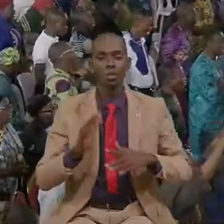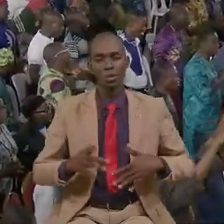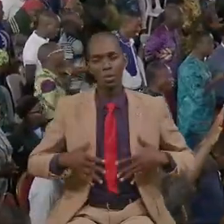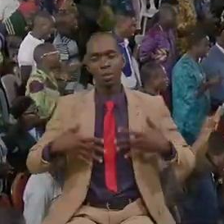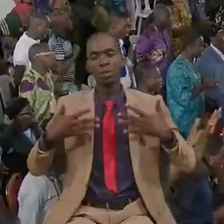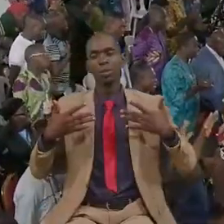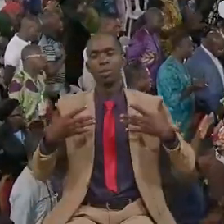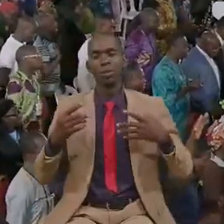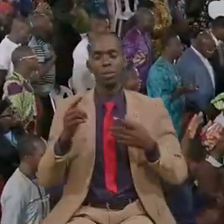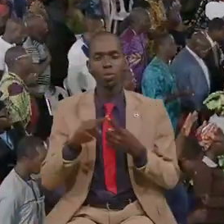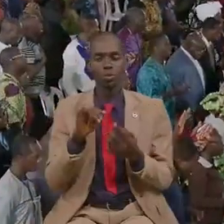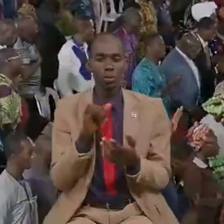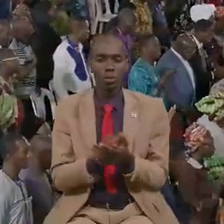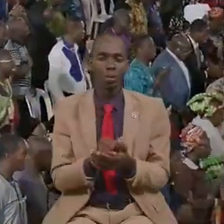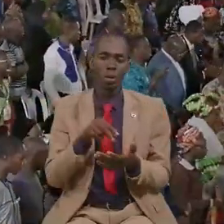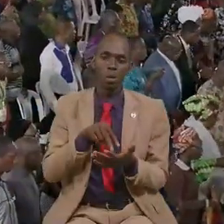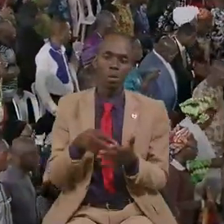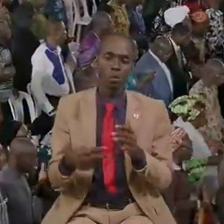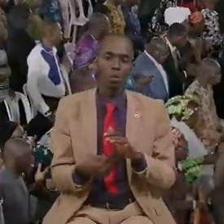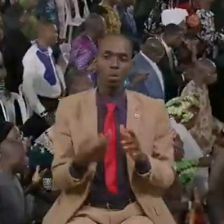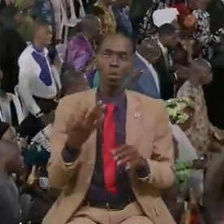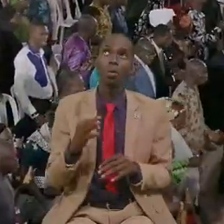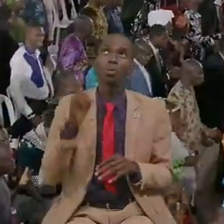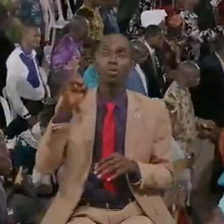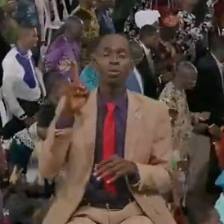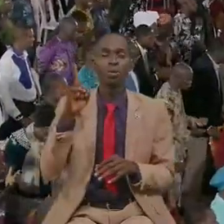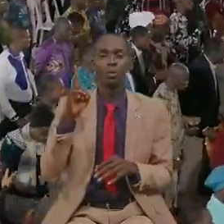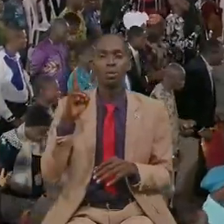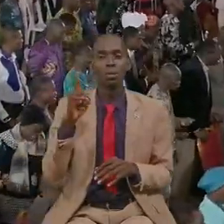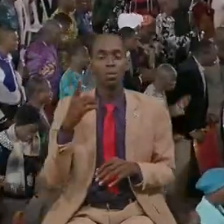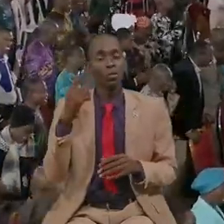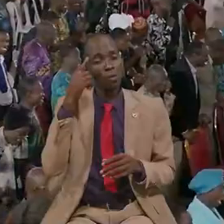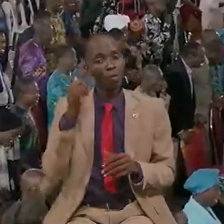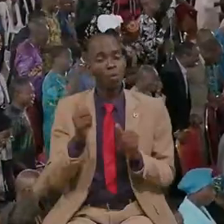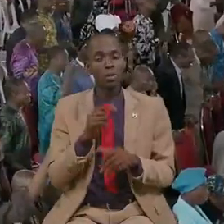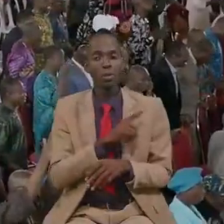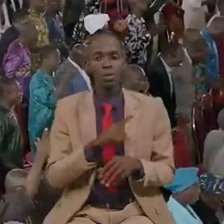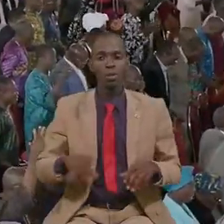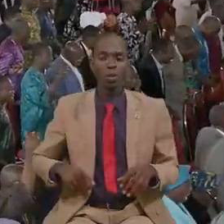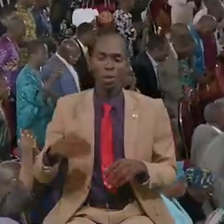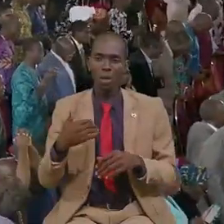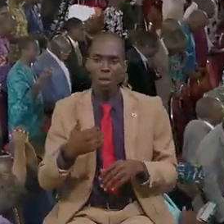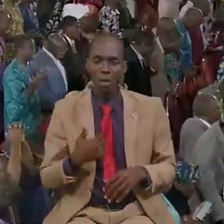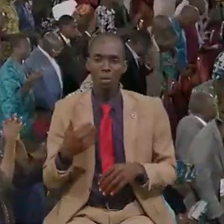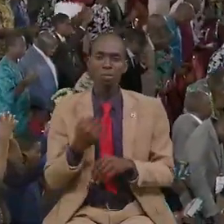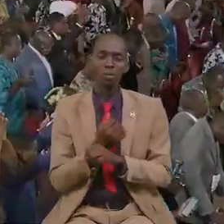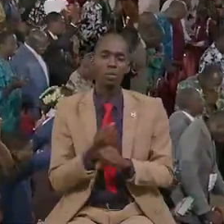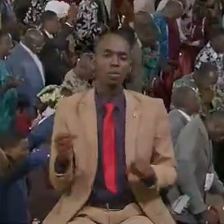to that purpose for which the Lord has raised you up.